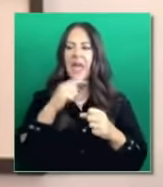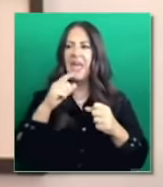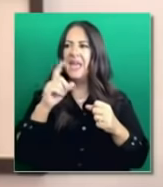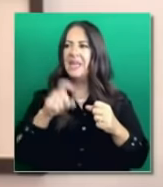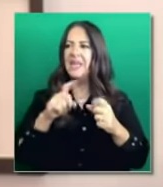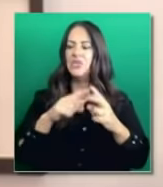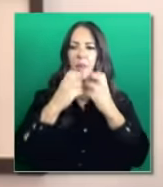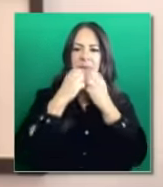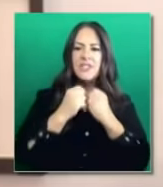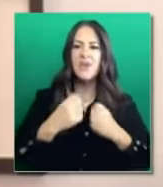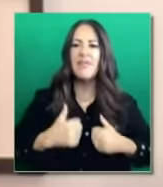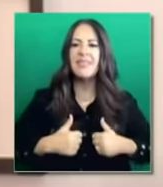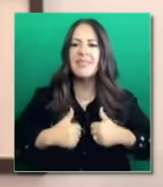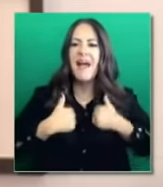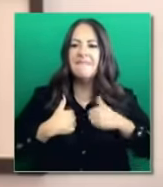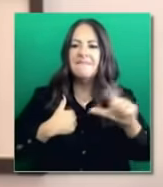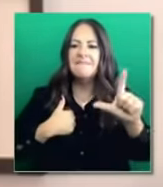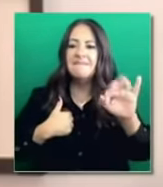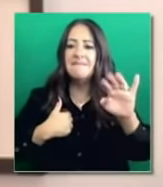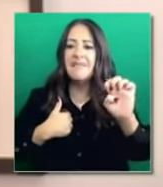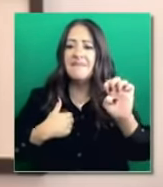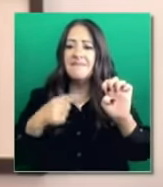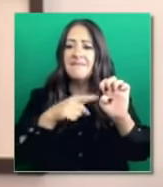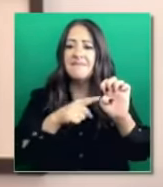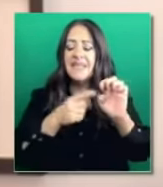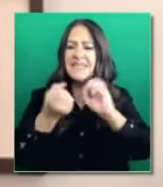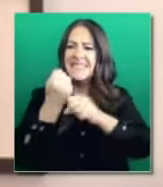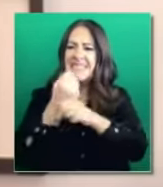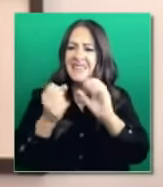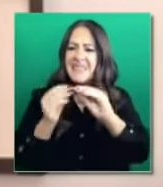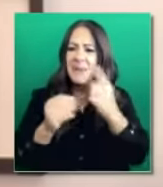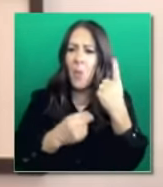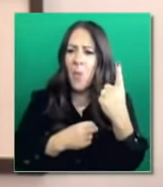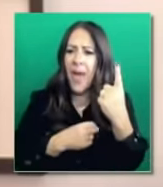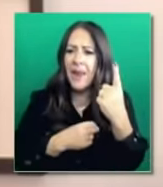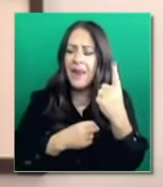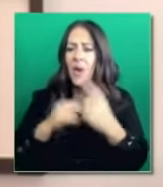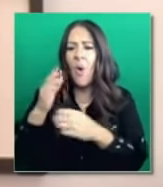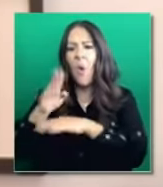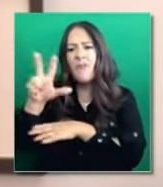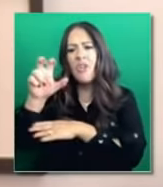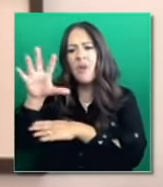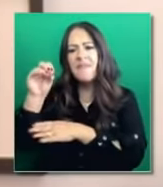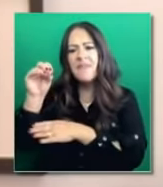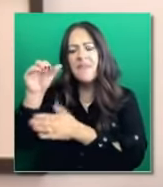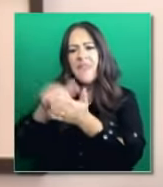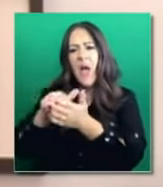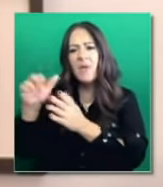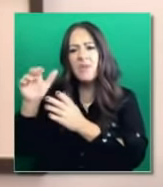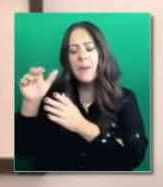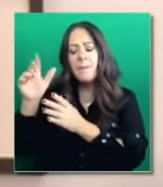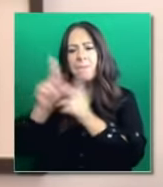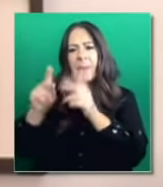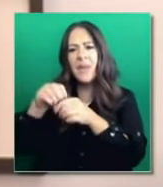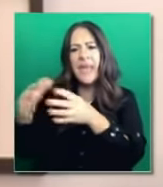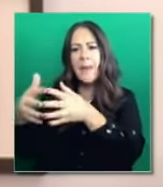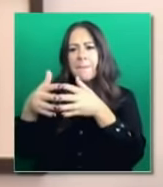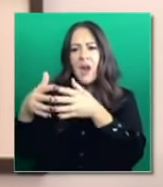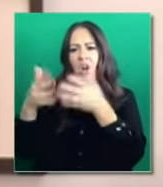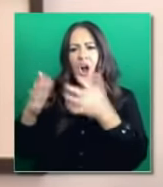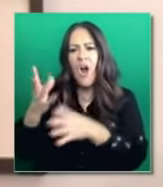COVID. Safety has to be paramount. And our education system wasn't built